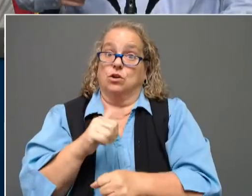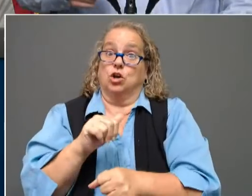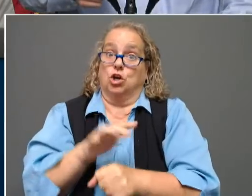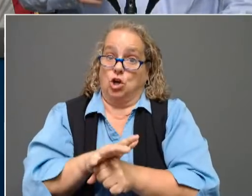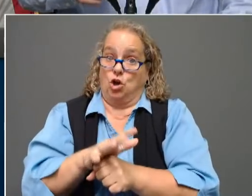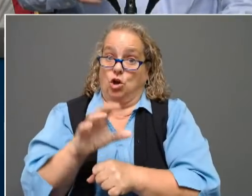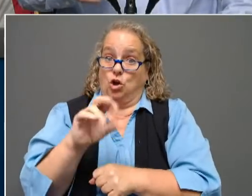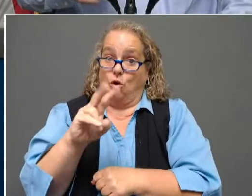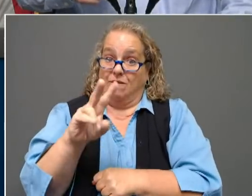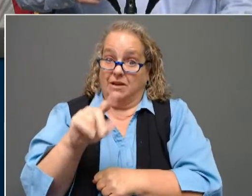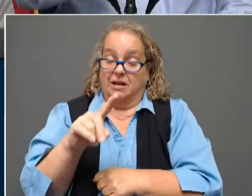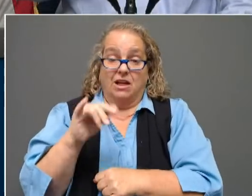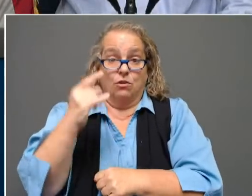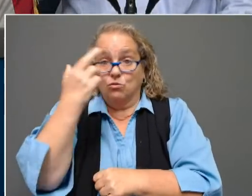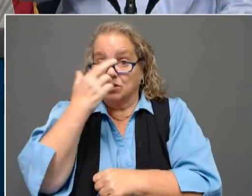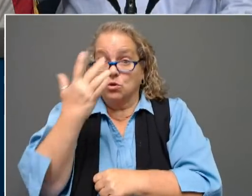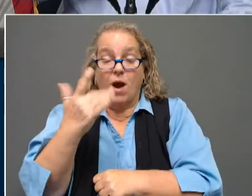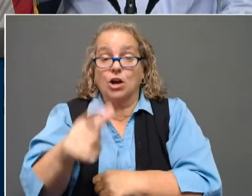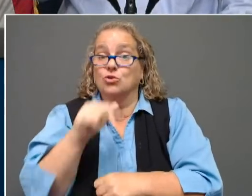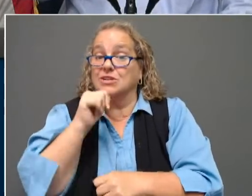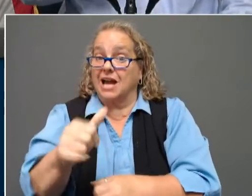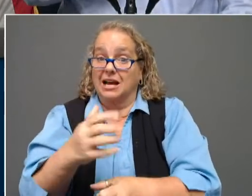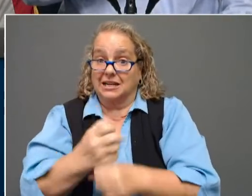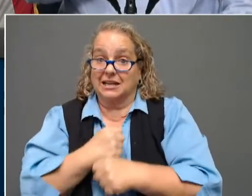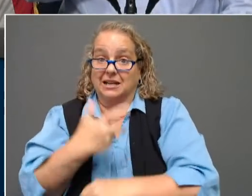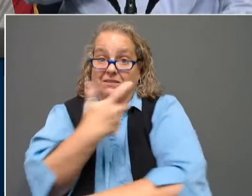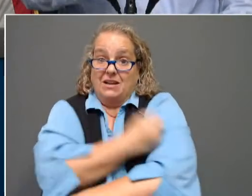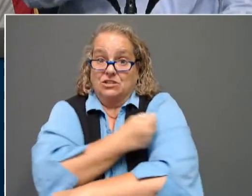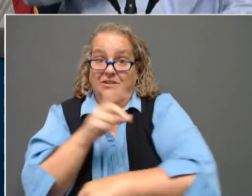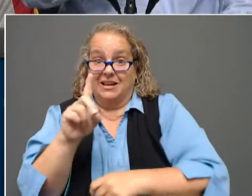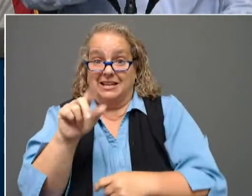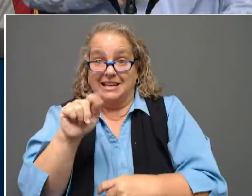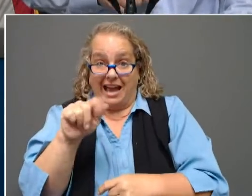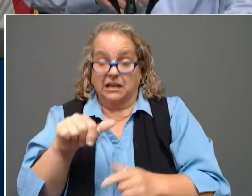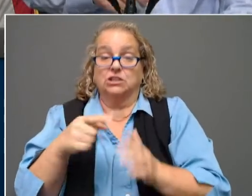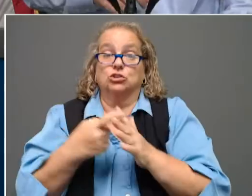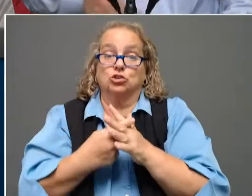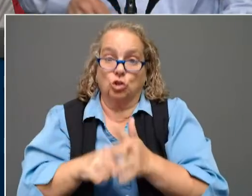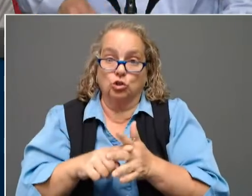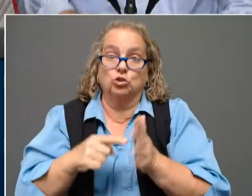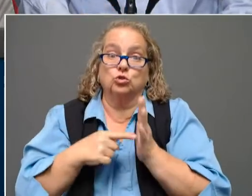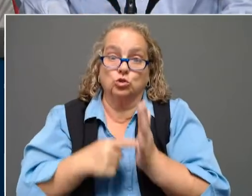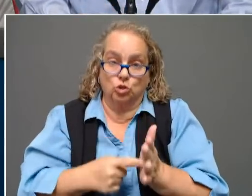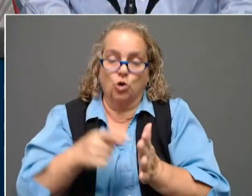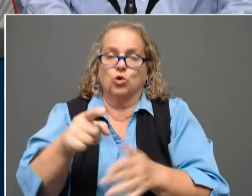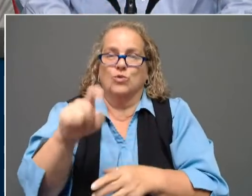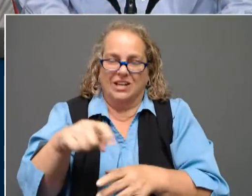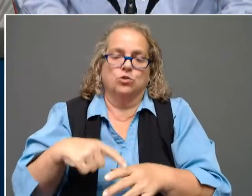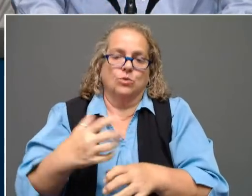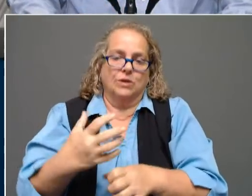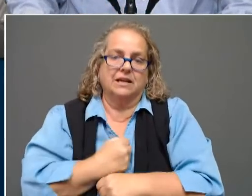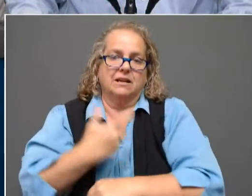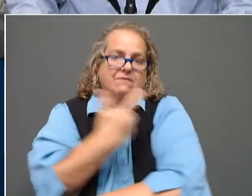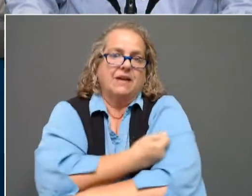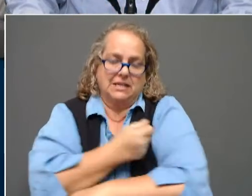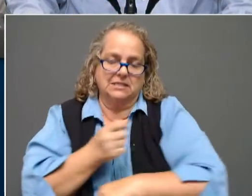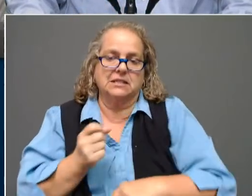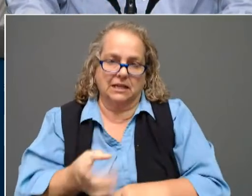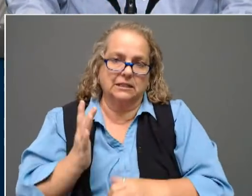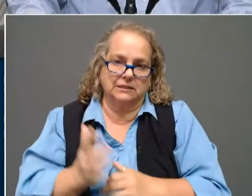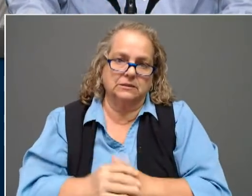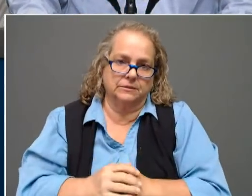you are not getting vaccinated, the data is starting to show you need to get vaccinated. Let's